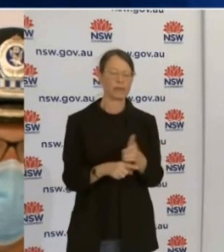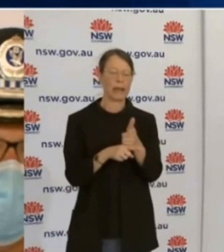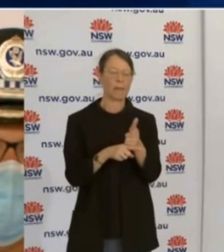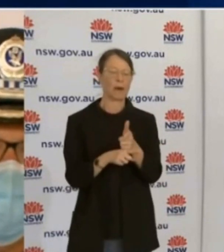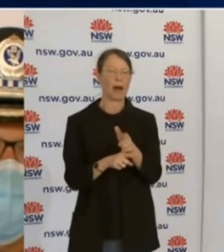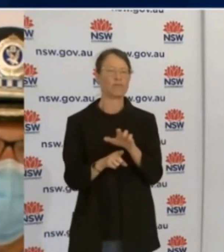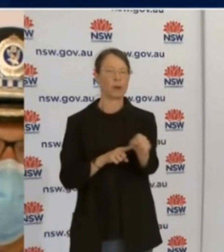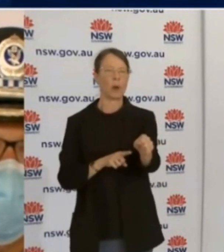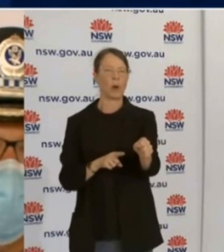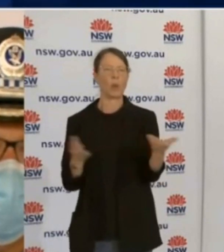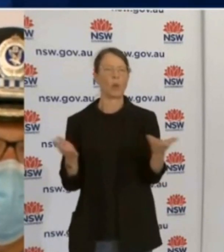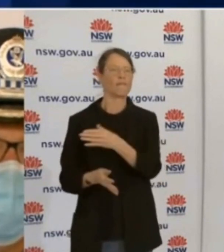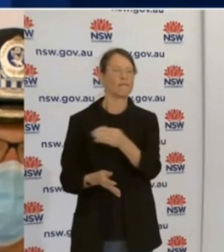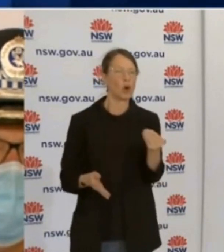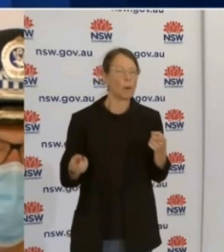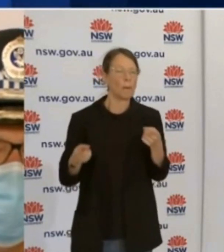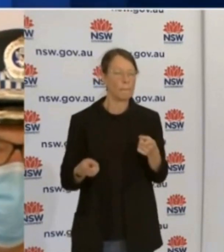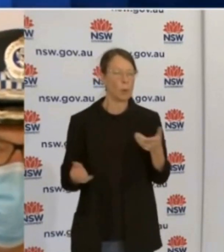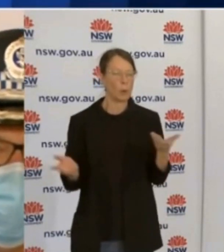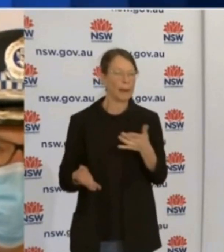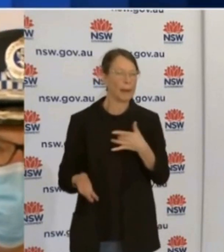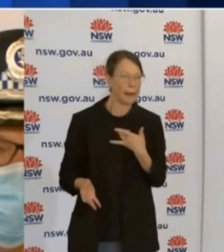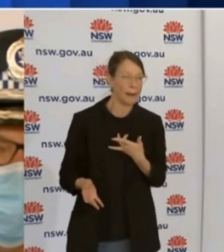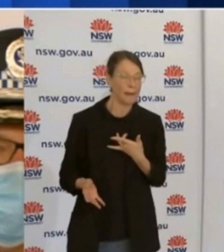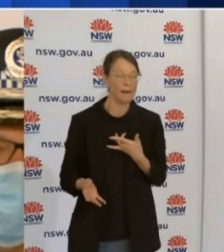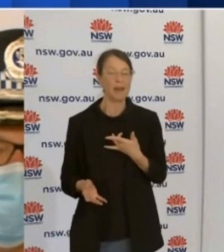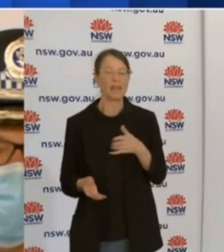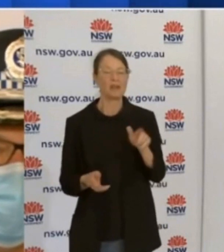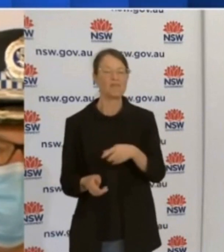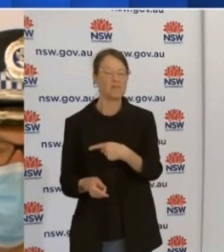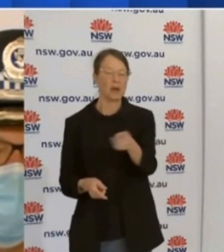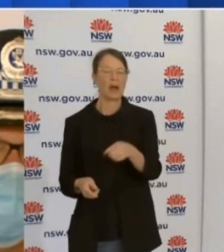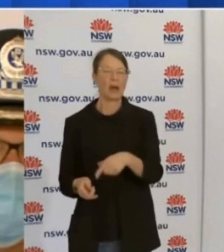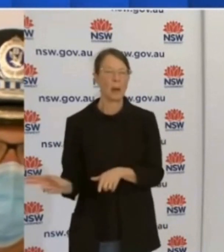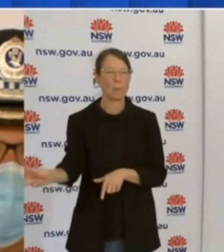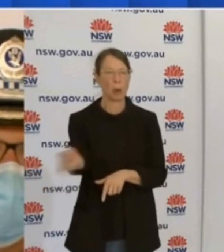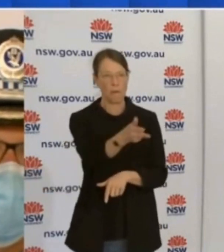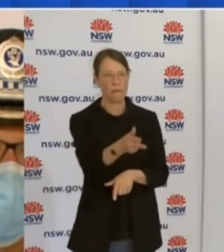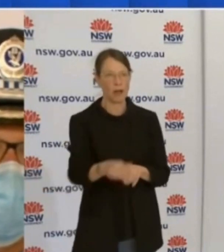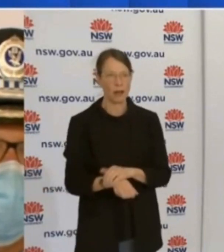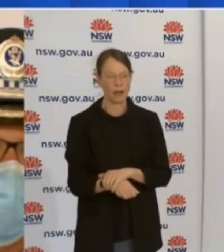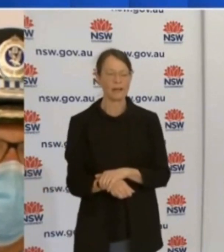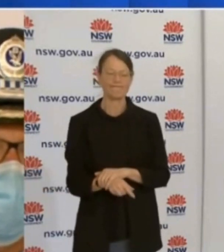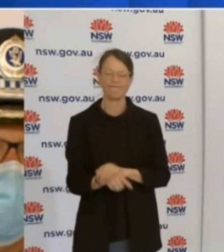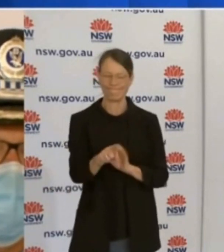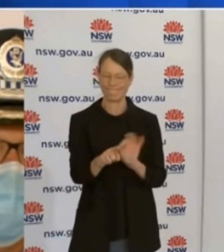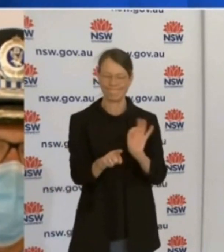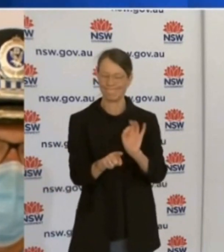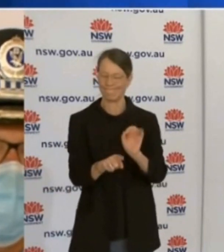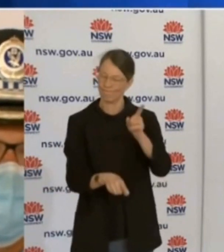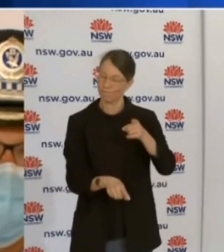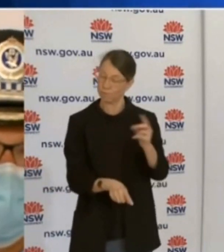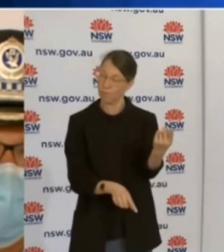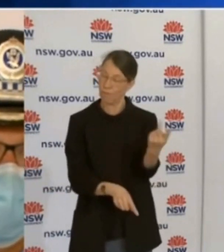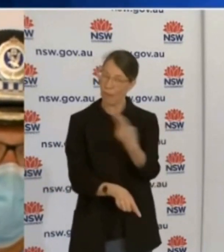who's coming from where, and that's causing them to be able to stop people. And there are, as you heard from the Deputy Commissioner, turning people around. And where there are clear breaches,